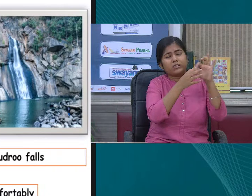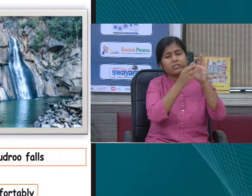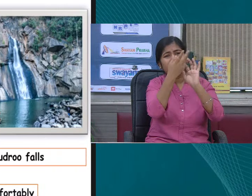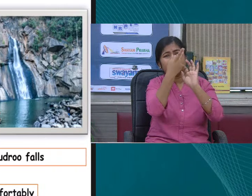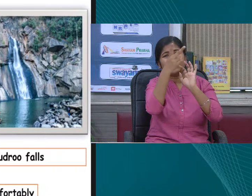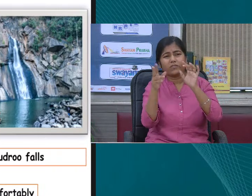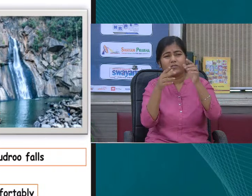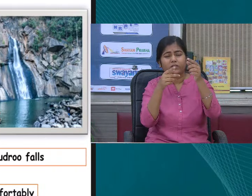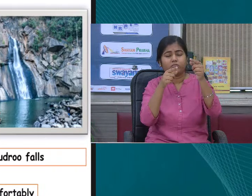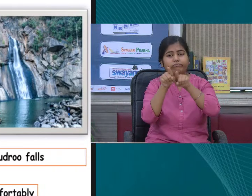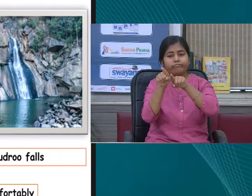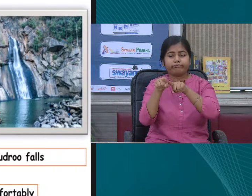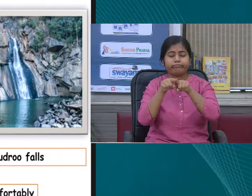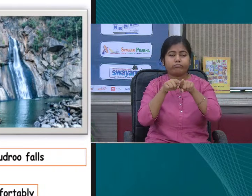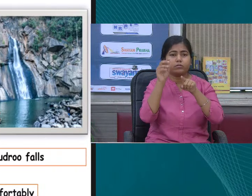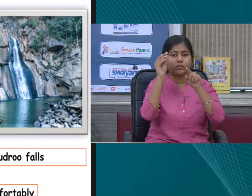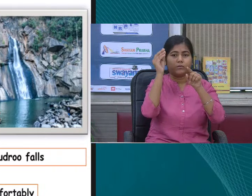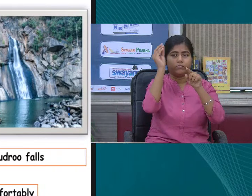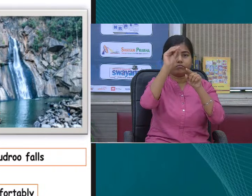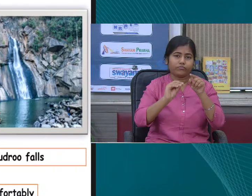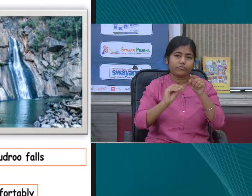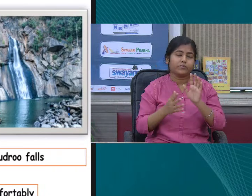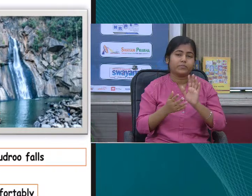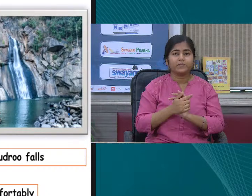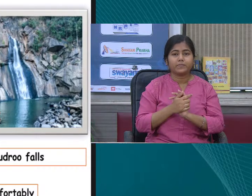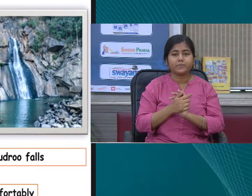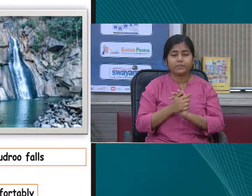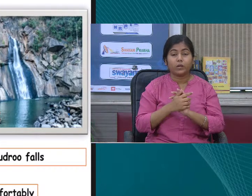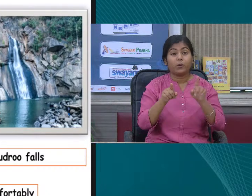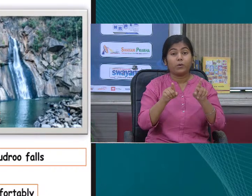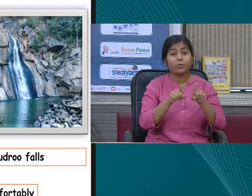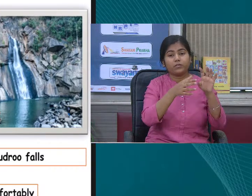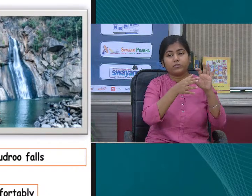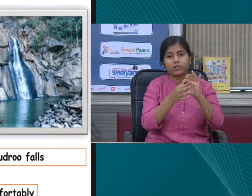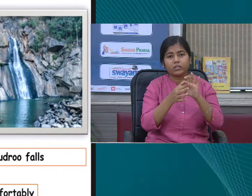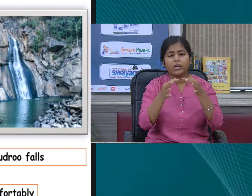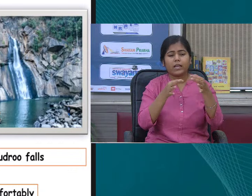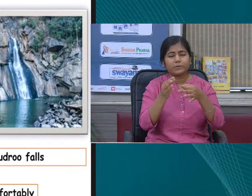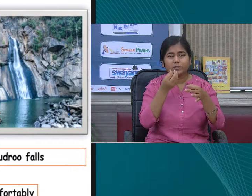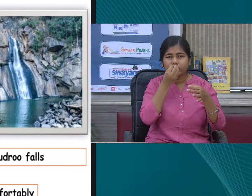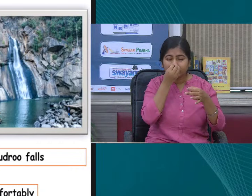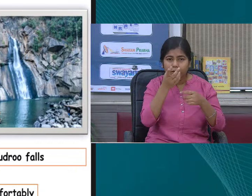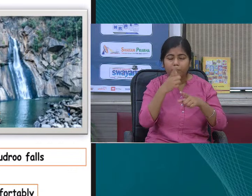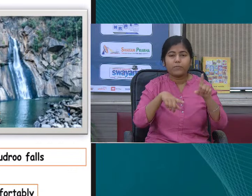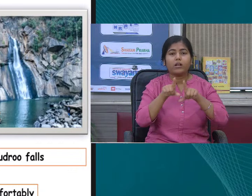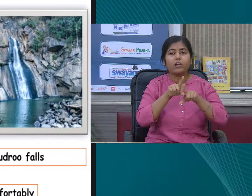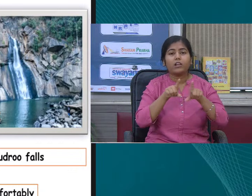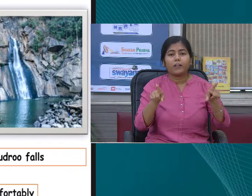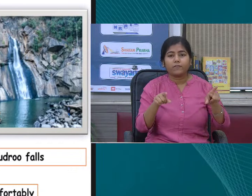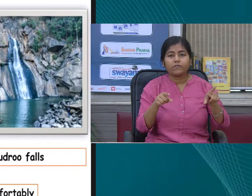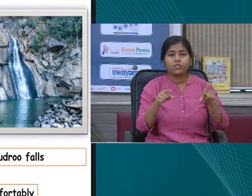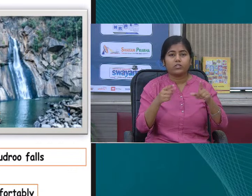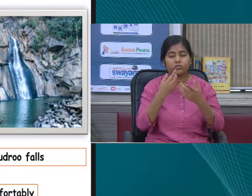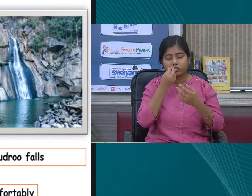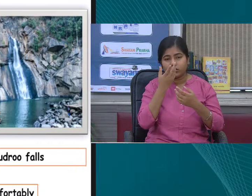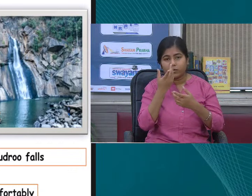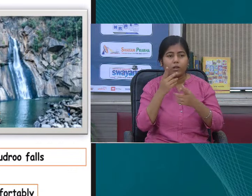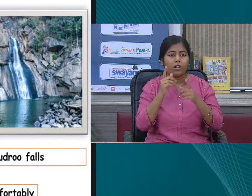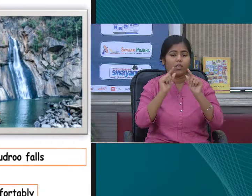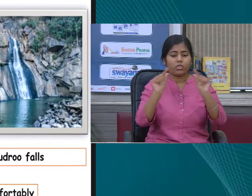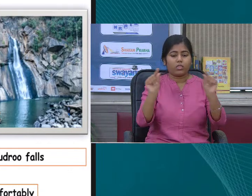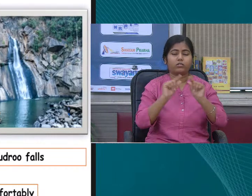to be, explaining them in a simpler language, in simpler sentences. So